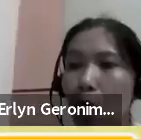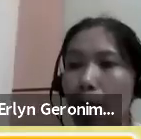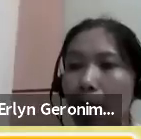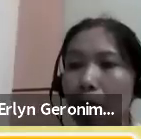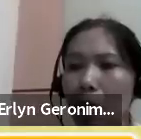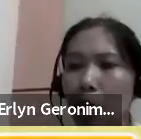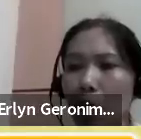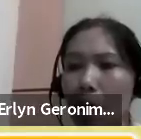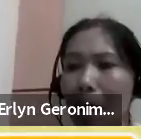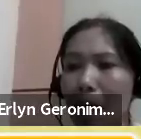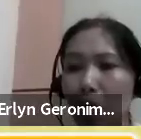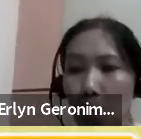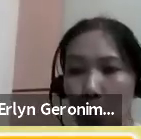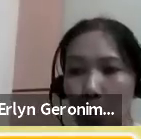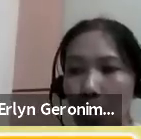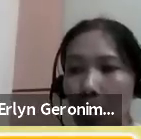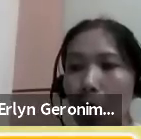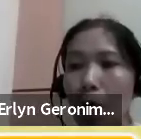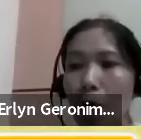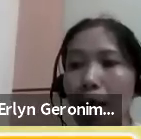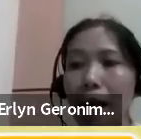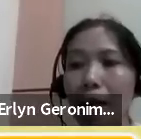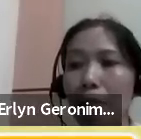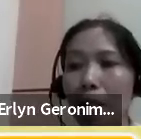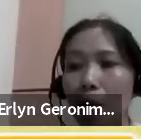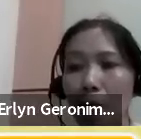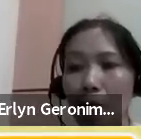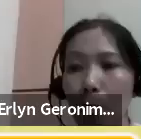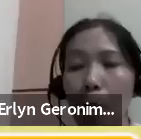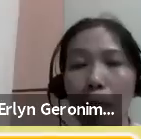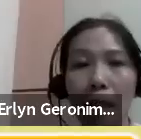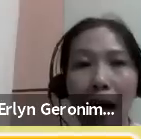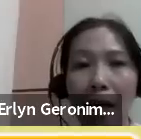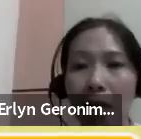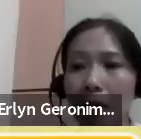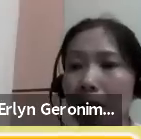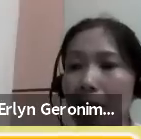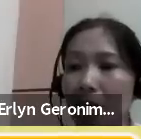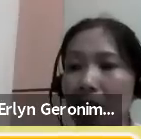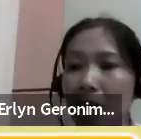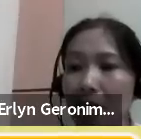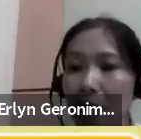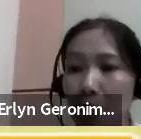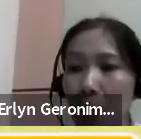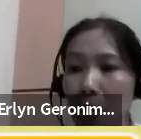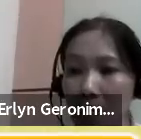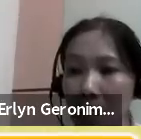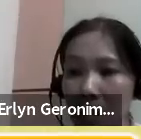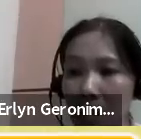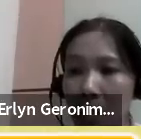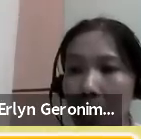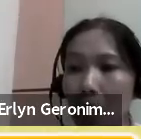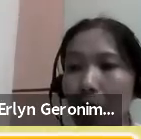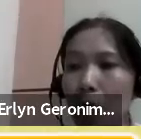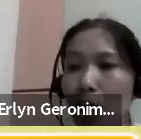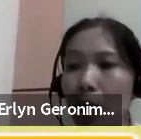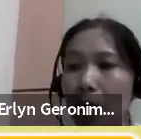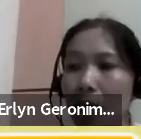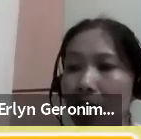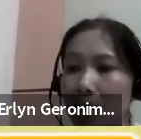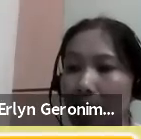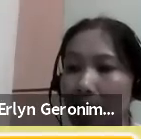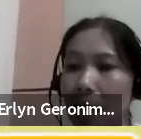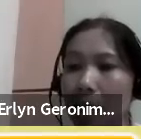the movement reached a milestone with the enactment of the Republic Act 10743,